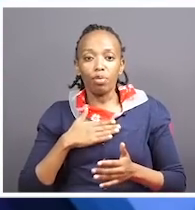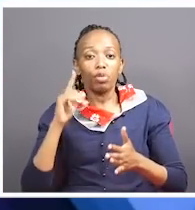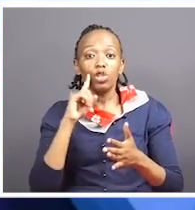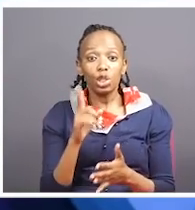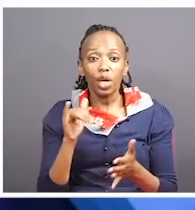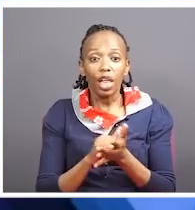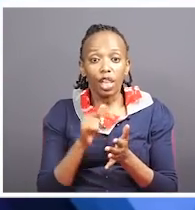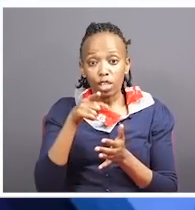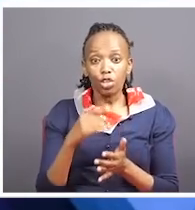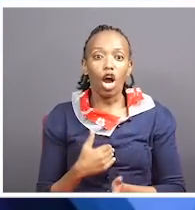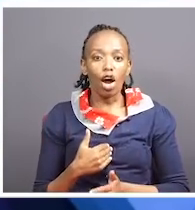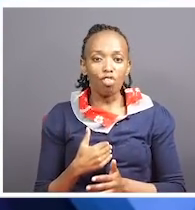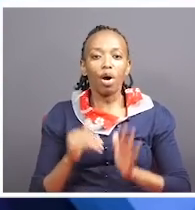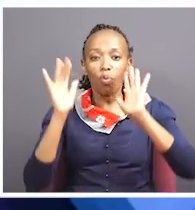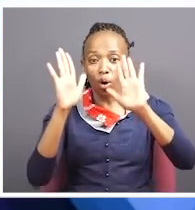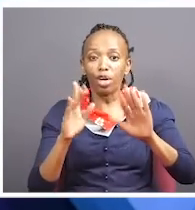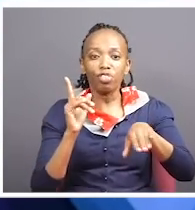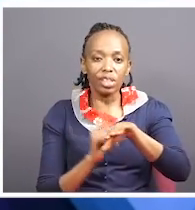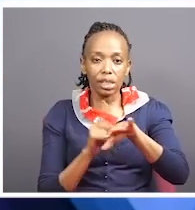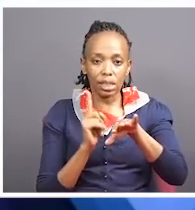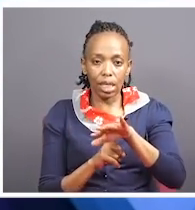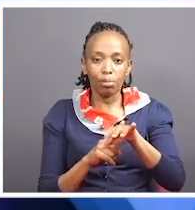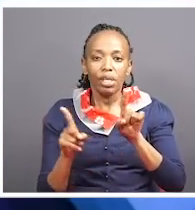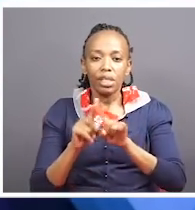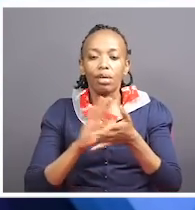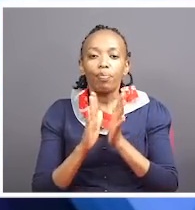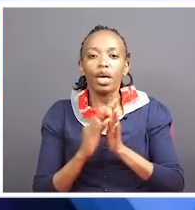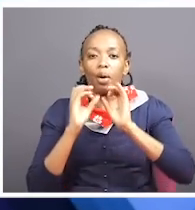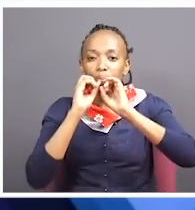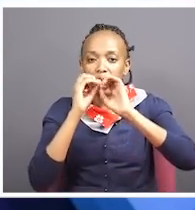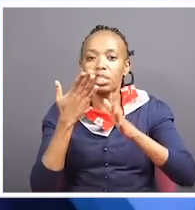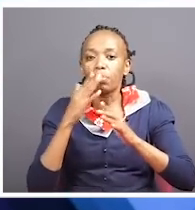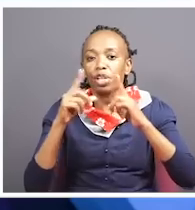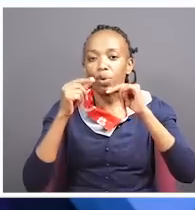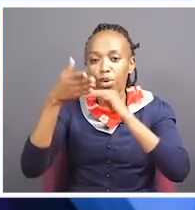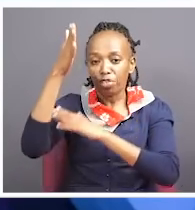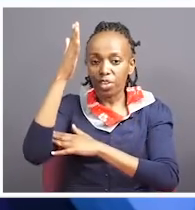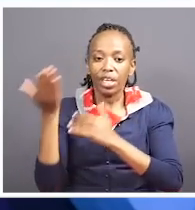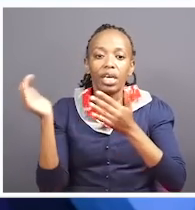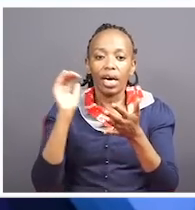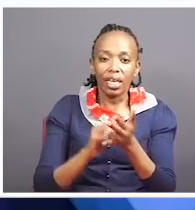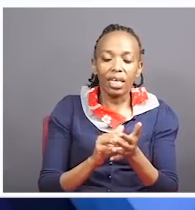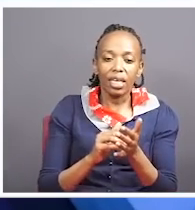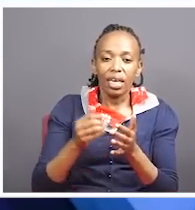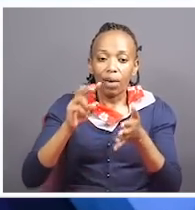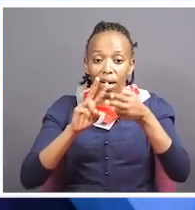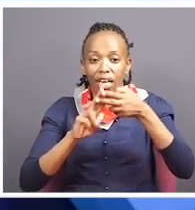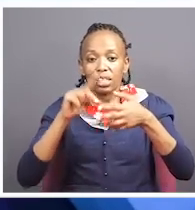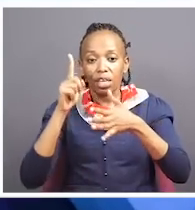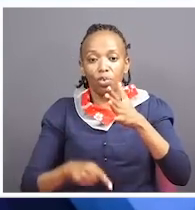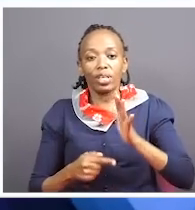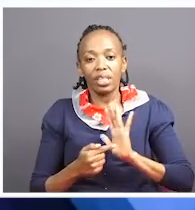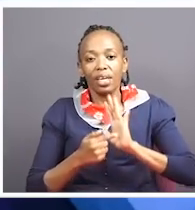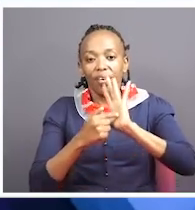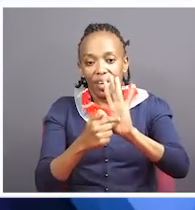am convinced that you will have a wonderful time and be blessed by the Word of God. Once again, our